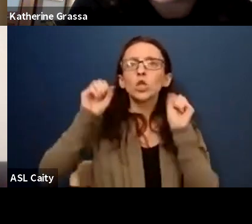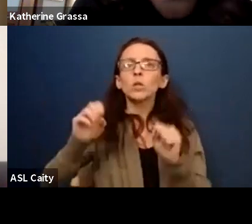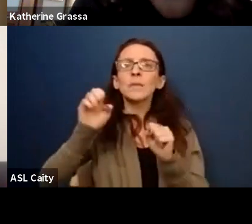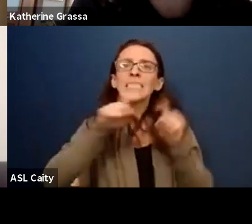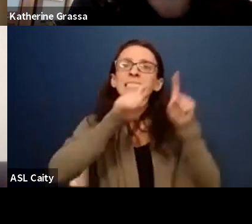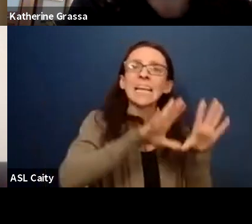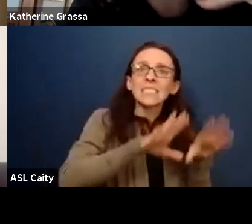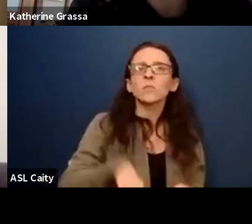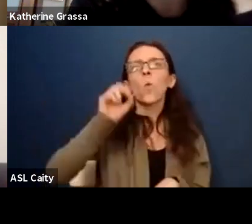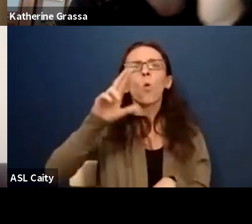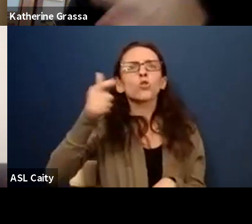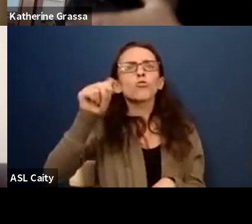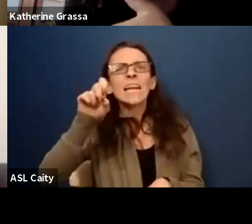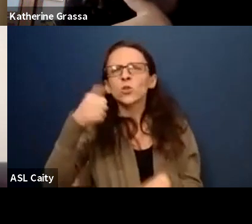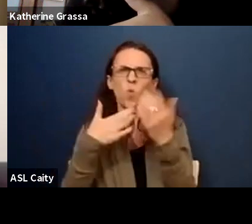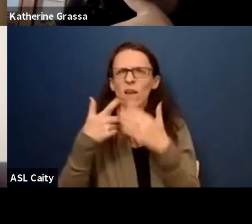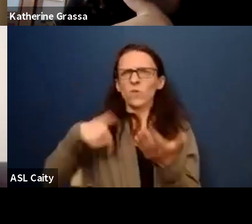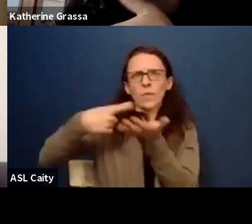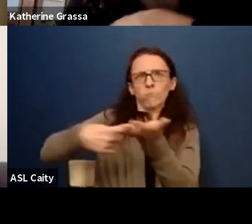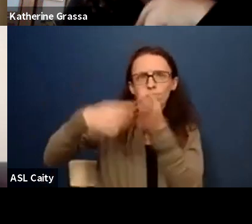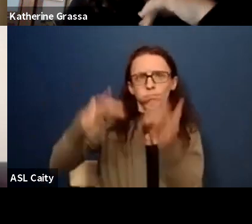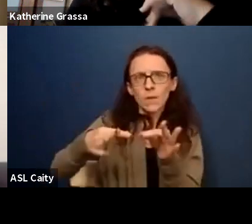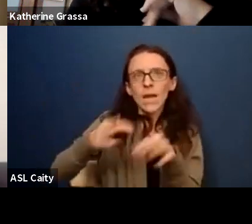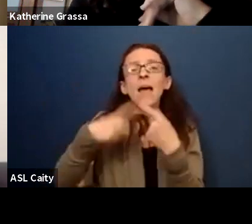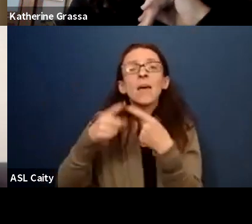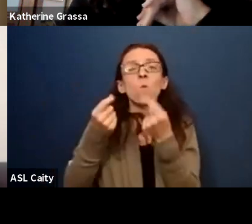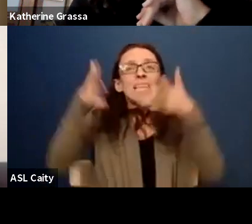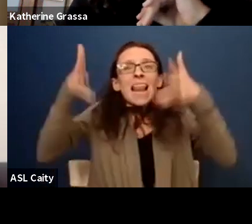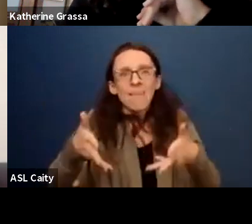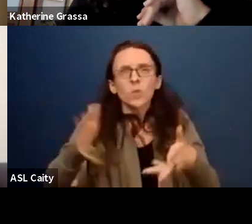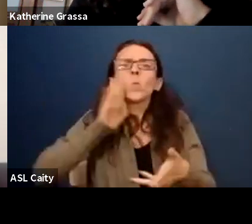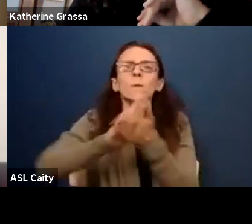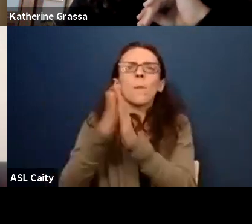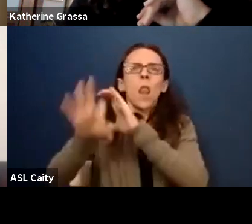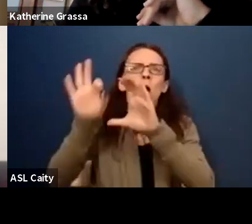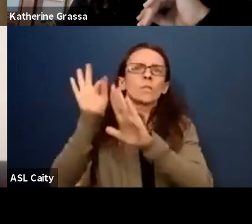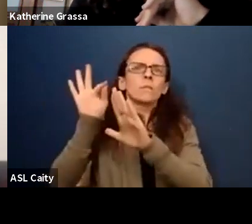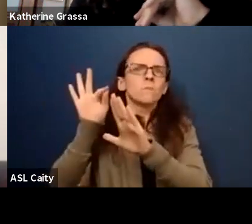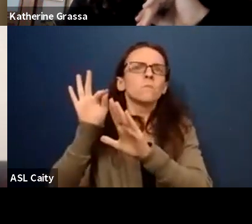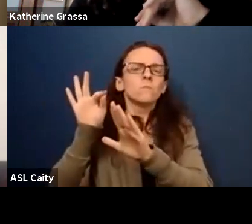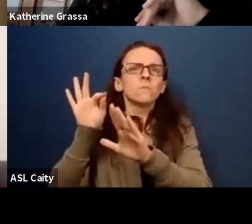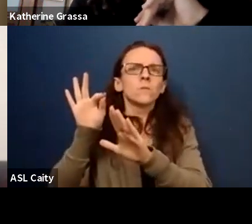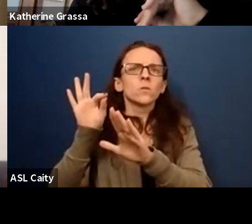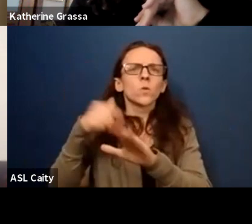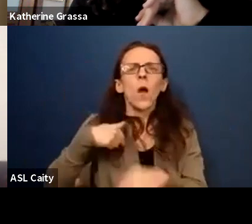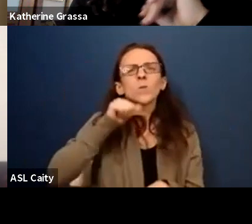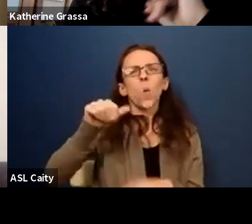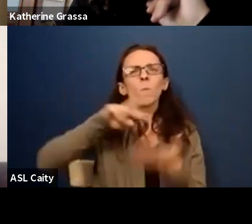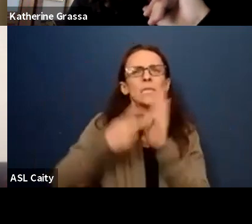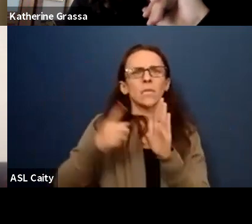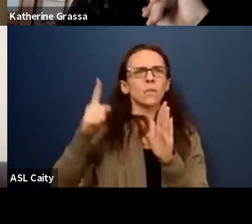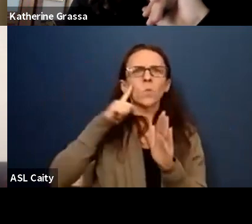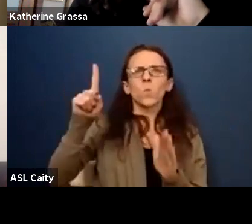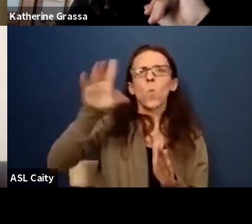or whatever the decisions we make. And then the remaining percent would be the lottery, but not just a straight overall lottery.